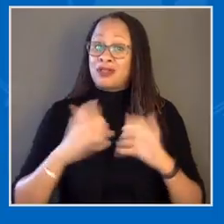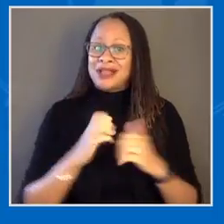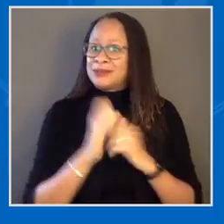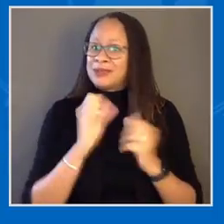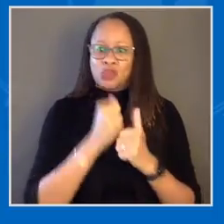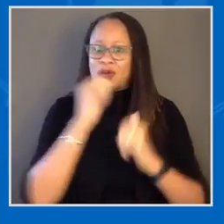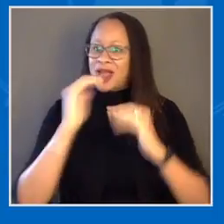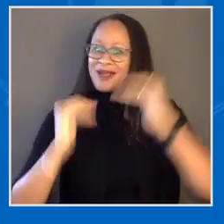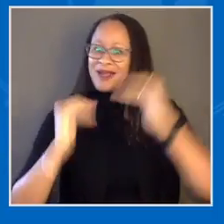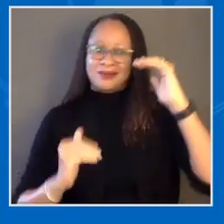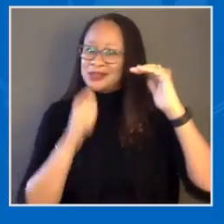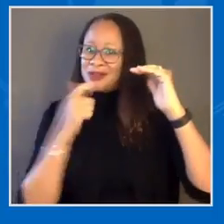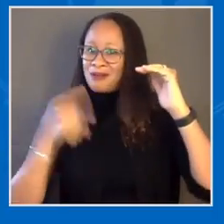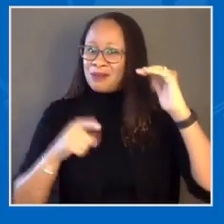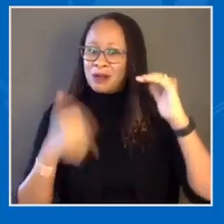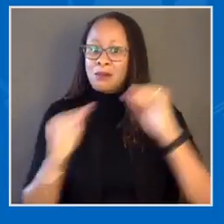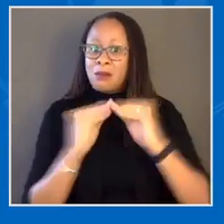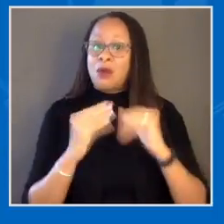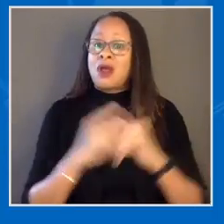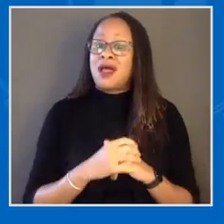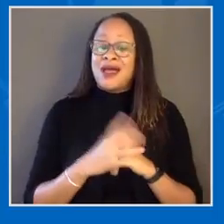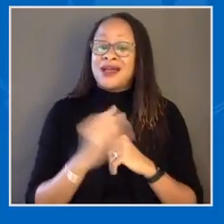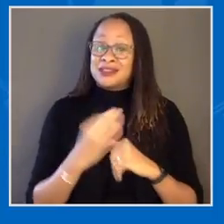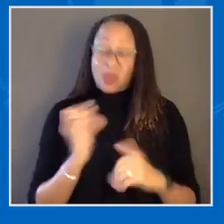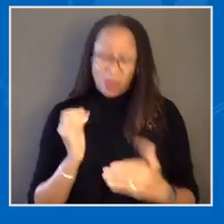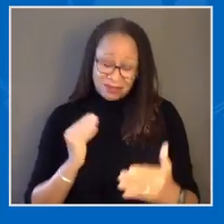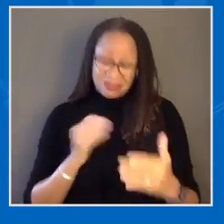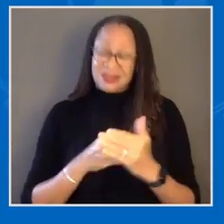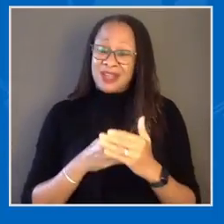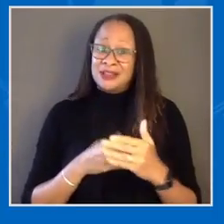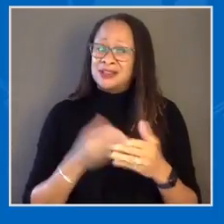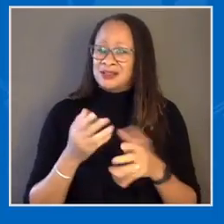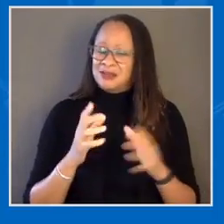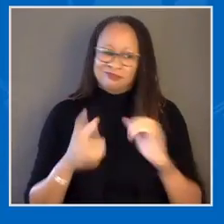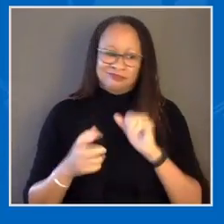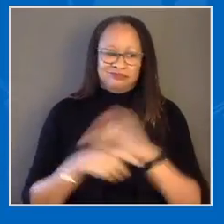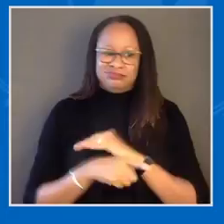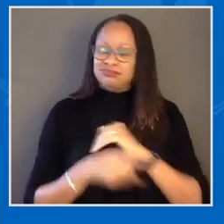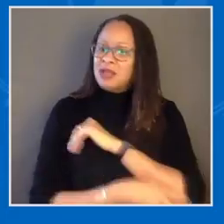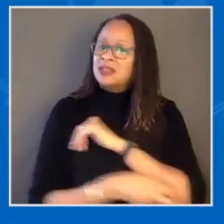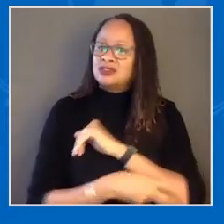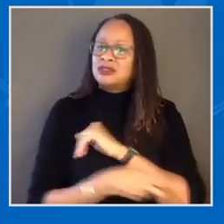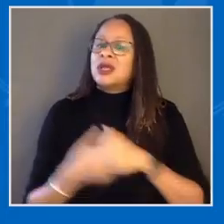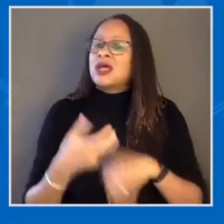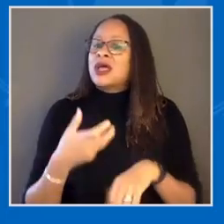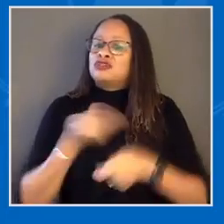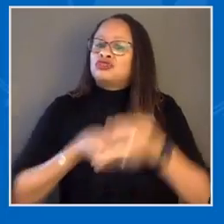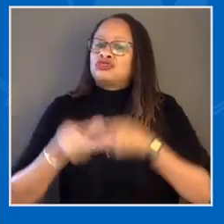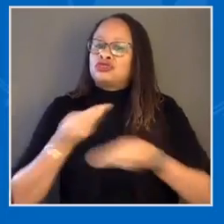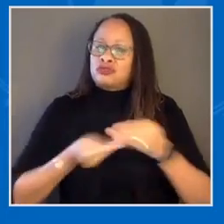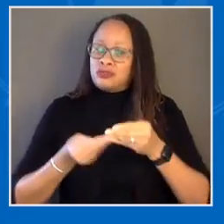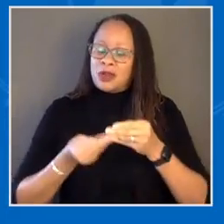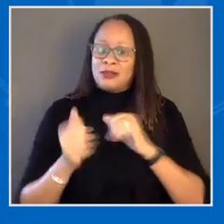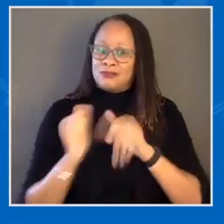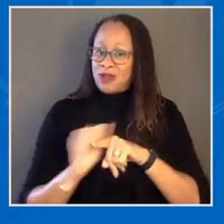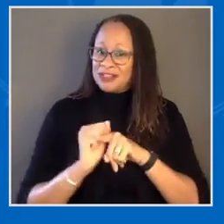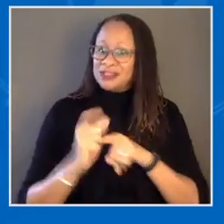do things like counter predatory trade practices that are competitors and our